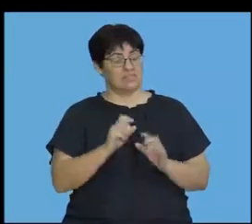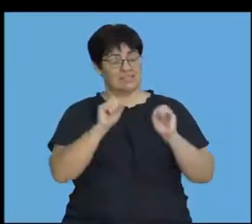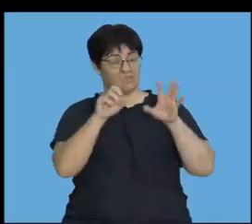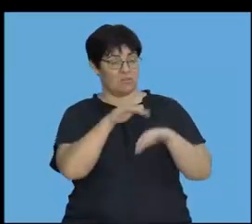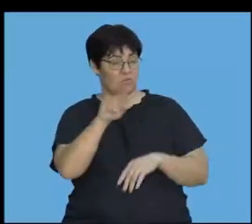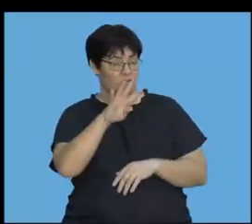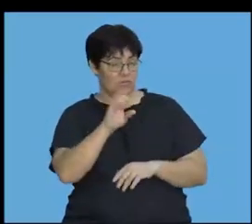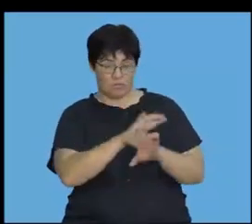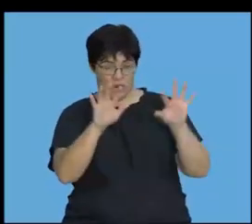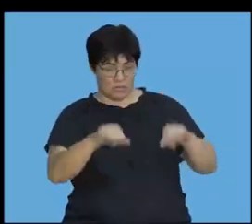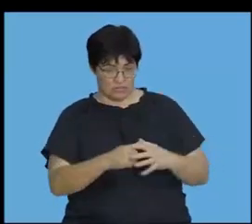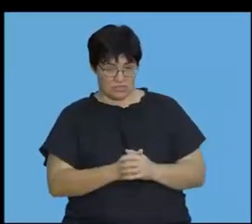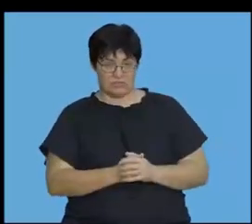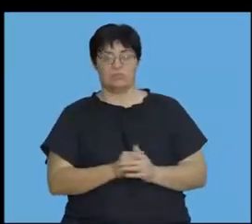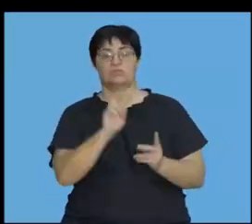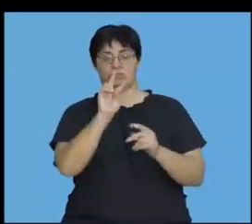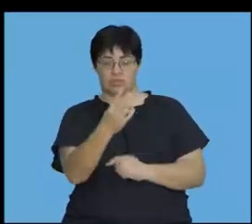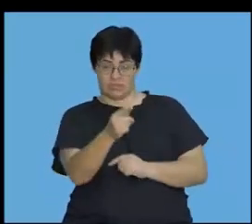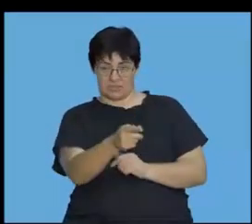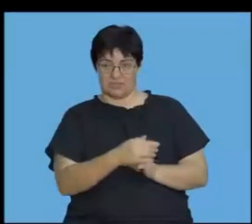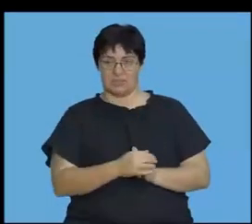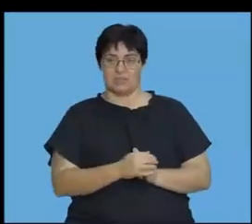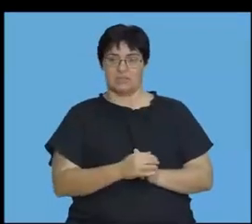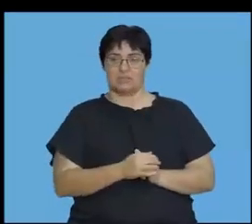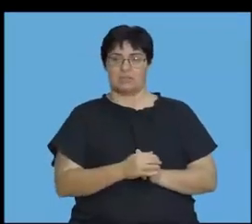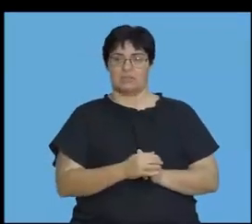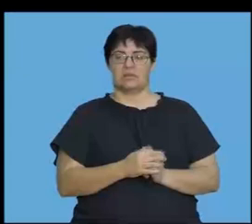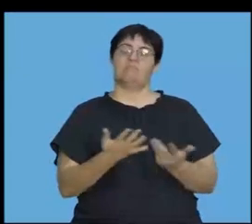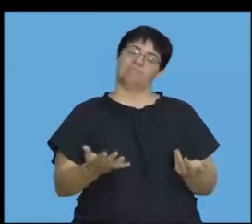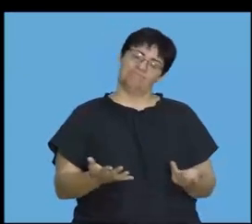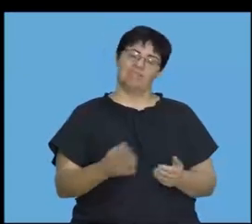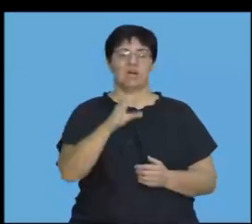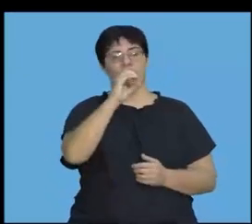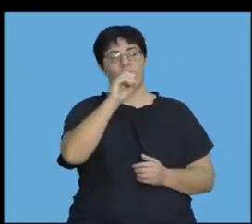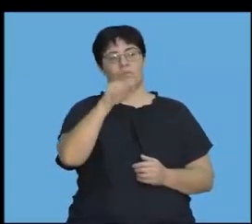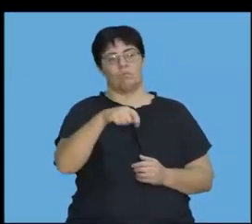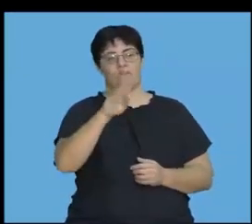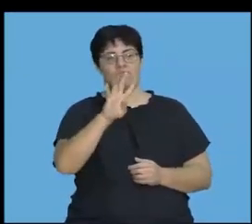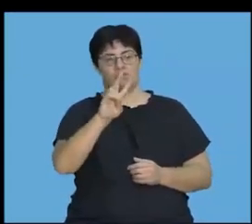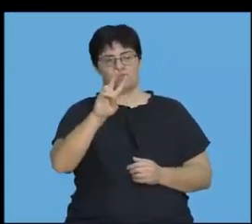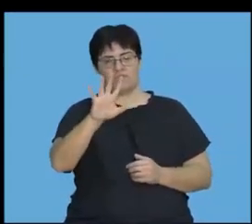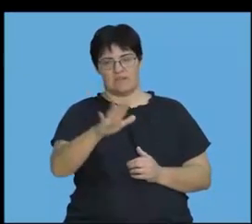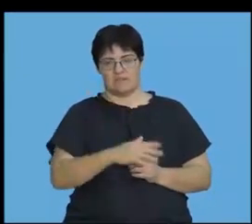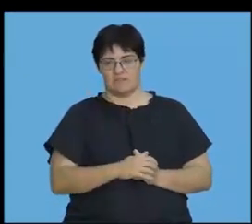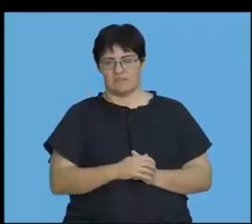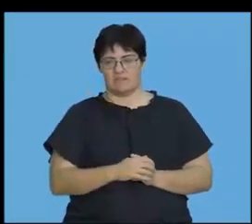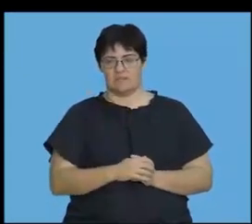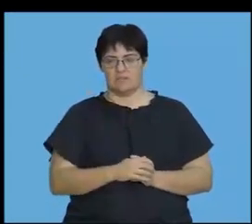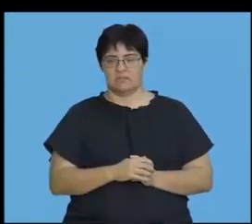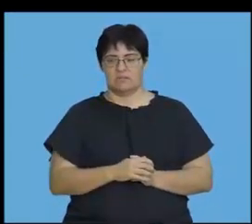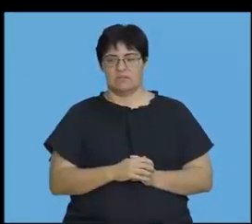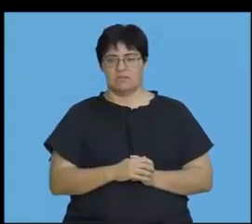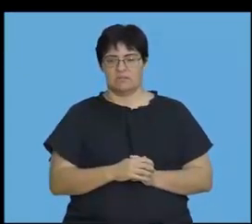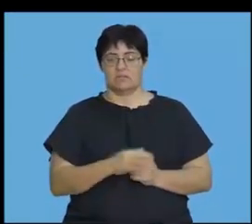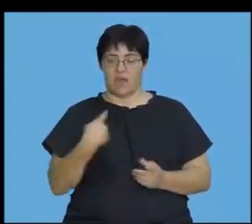not allowed to have a fraction, must convert it. Oh look, 0.425. So